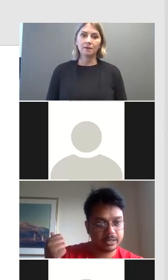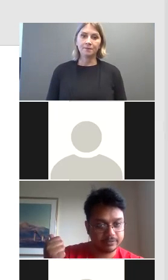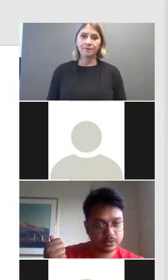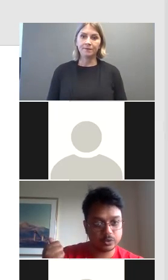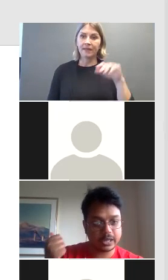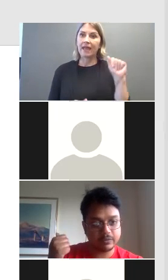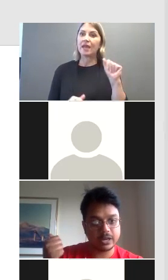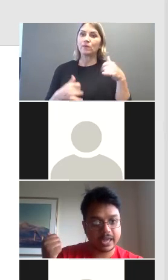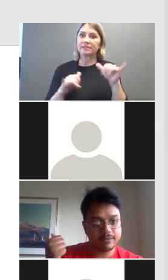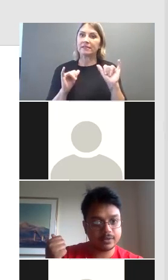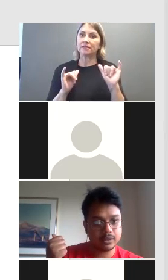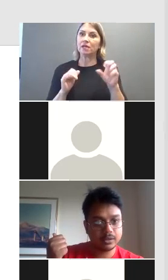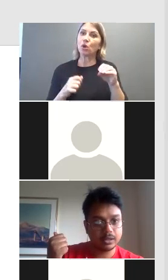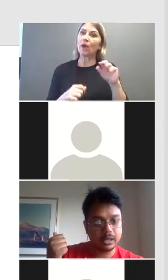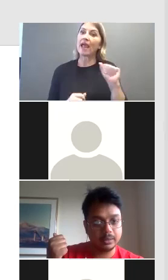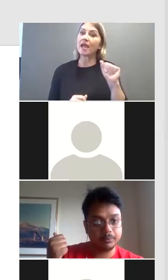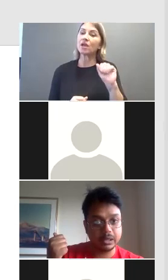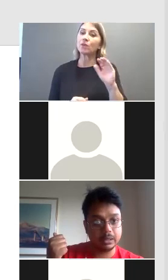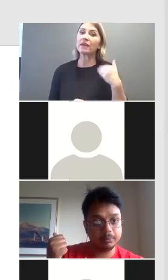A would still be left. So A would have